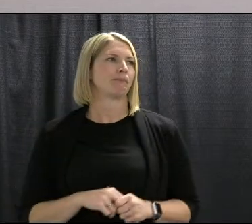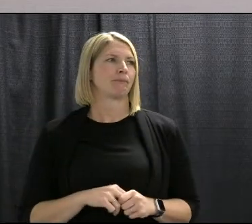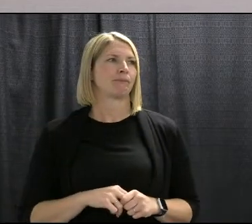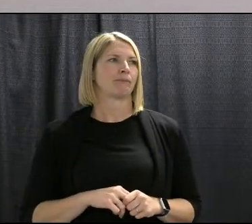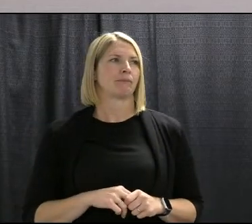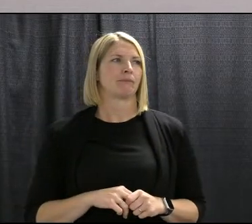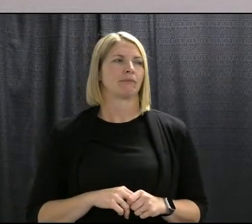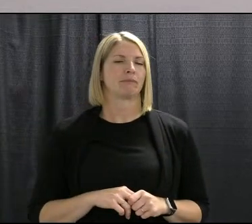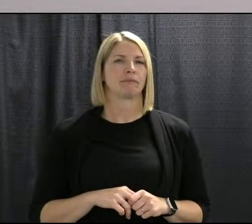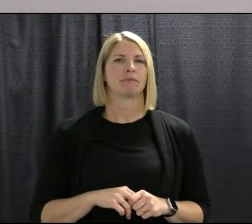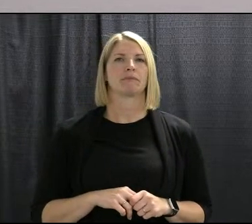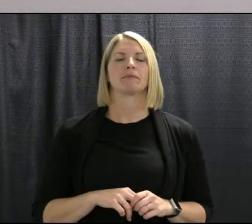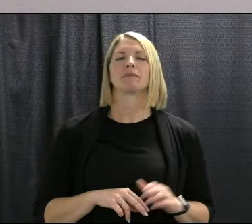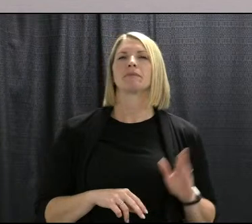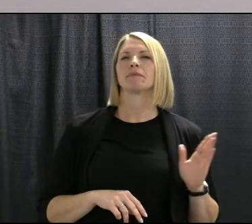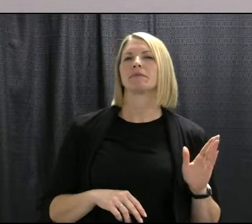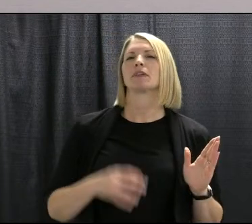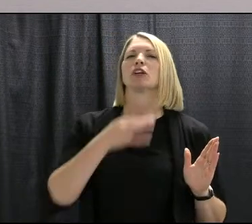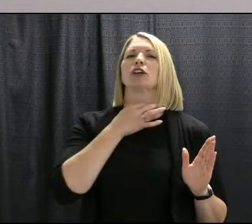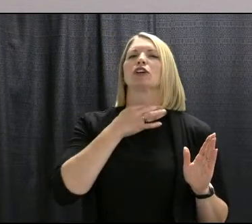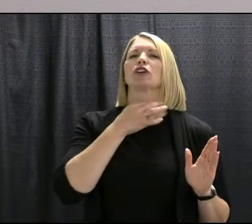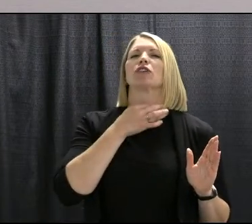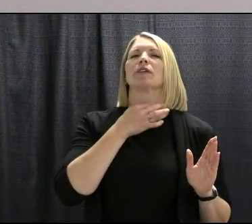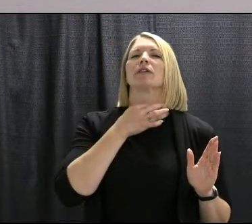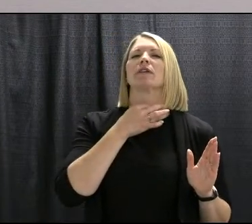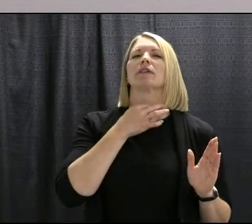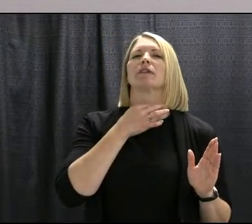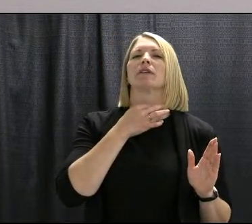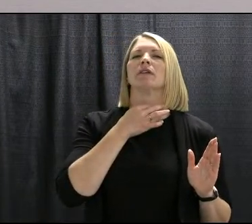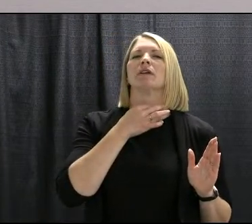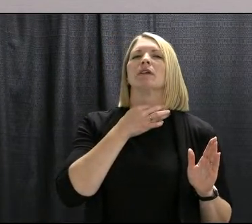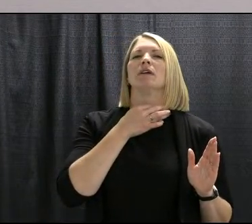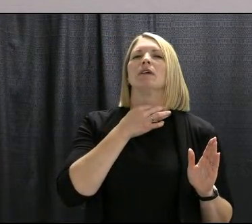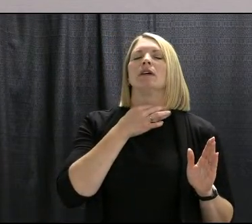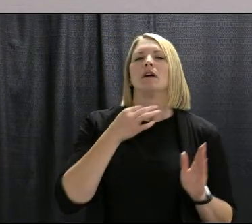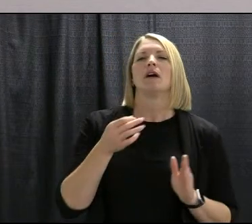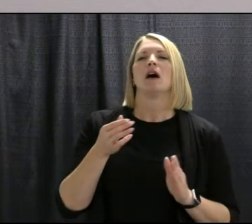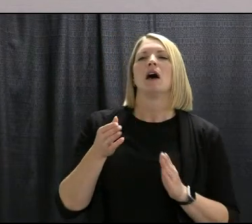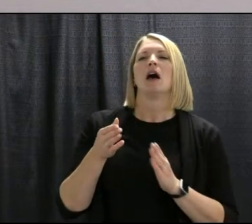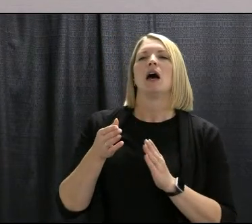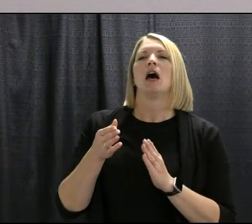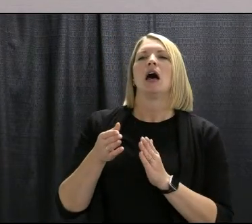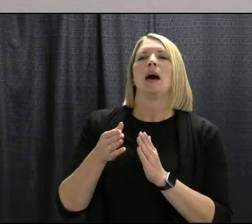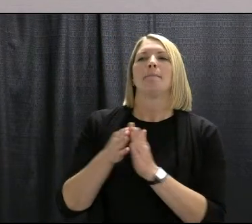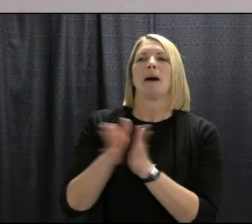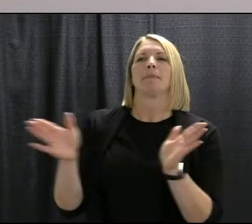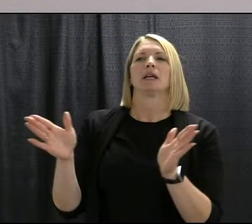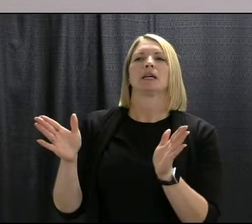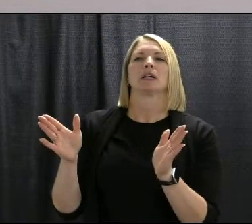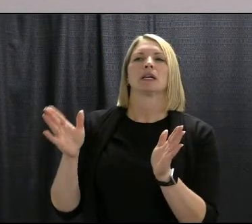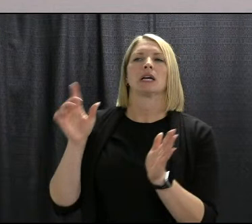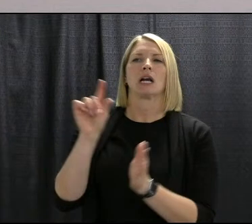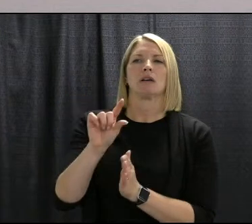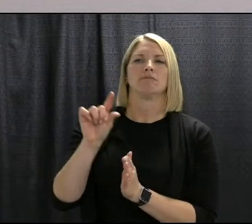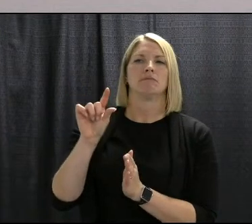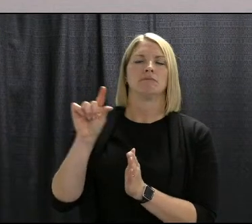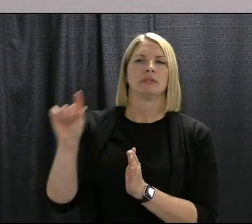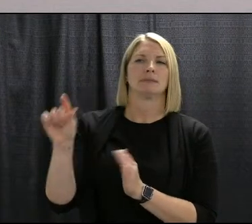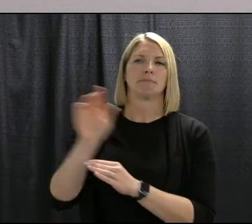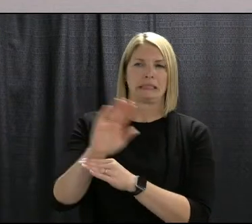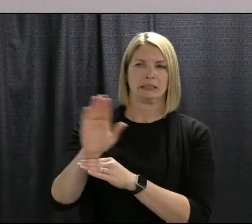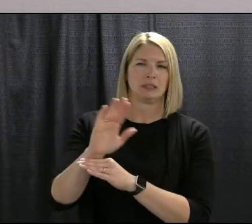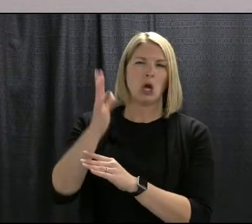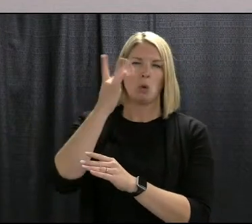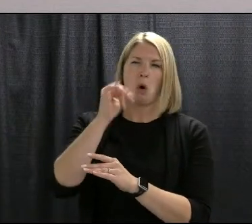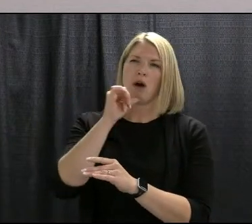you set a deadline for other public bodies like you have for the April 1st? Very good question, and again, it has to